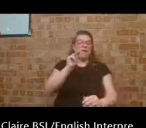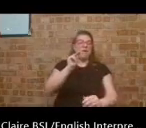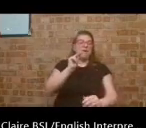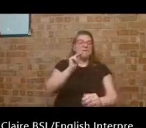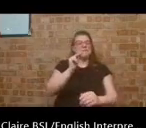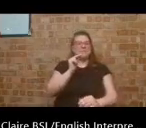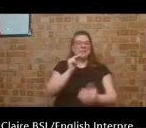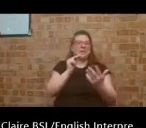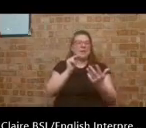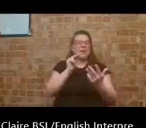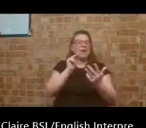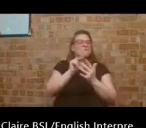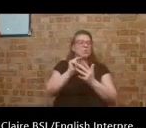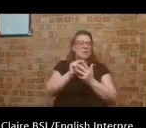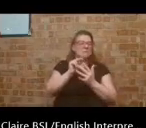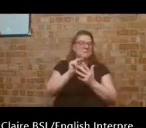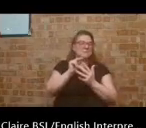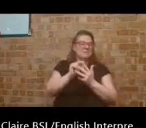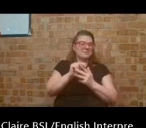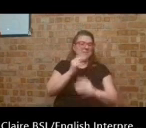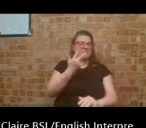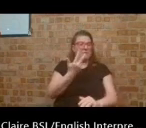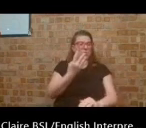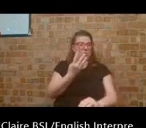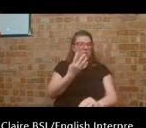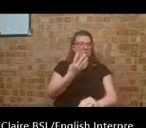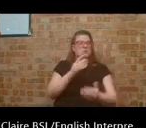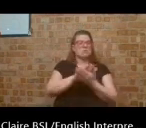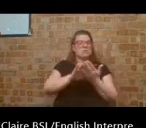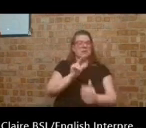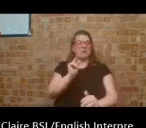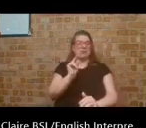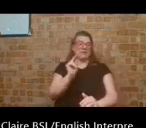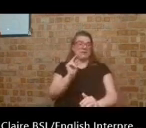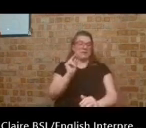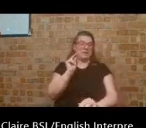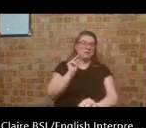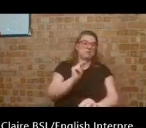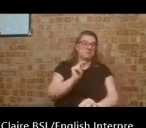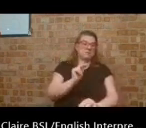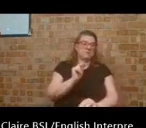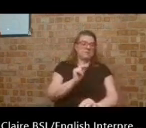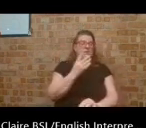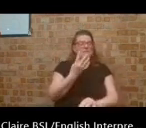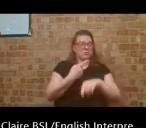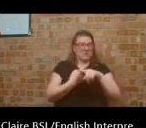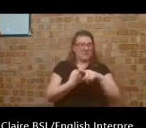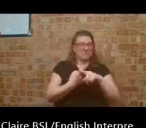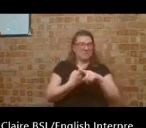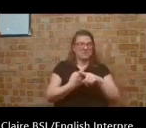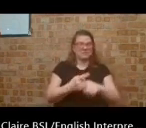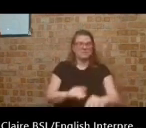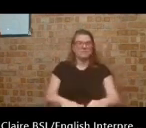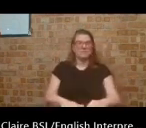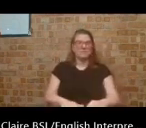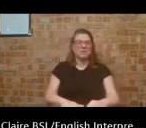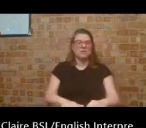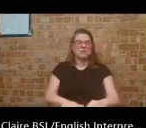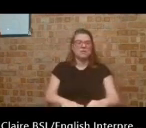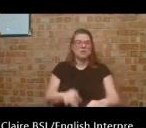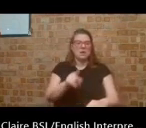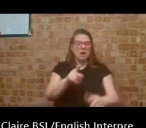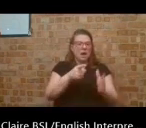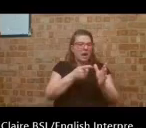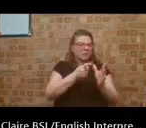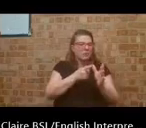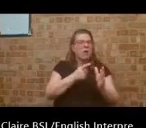tap for that one. I was mistaken the speech on and off for the screen curtain on and off. No, that's really